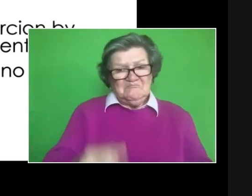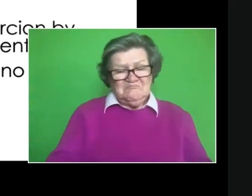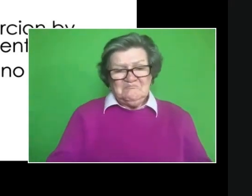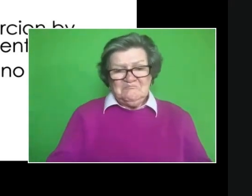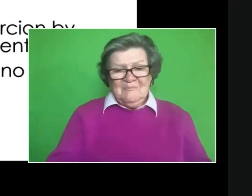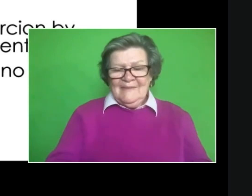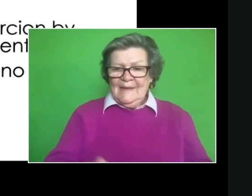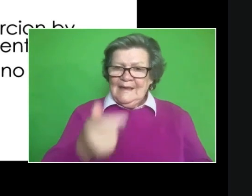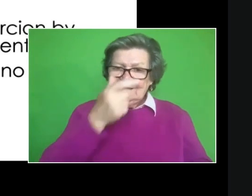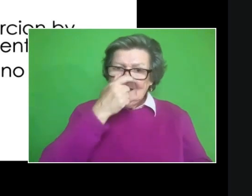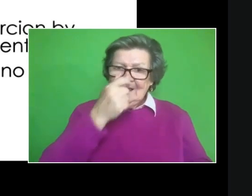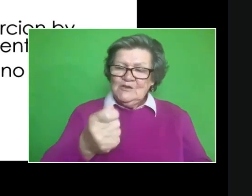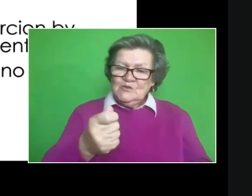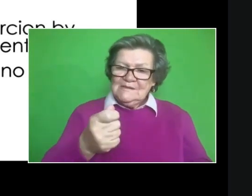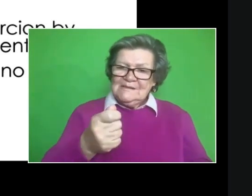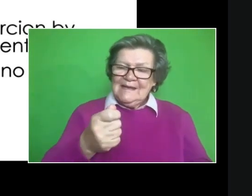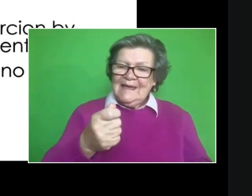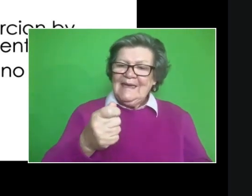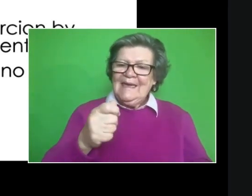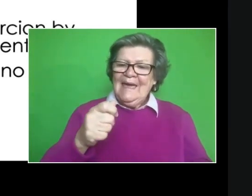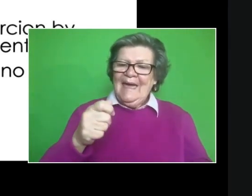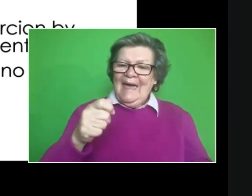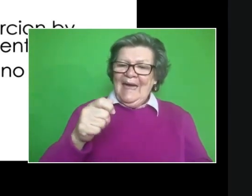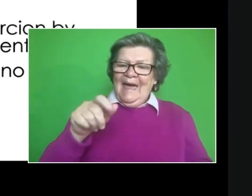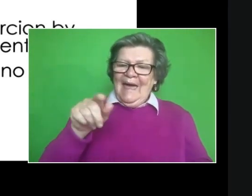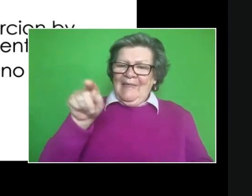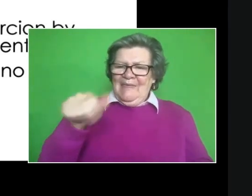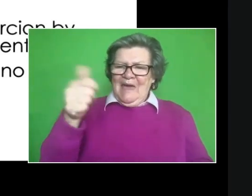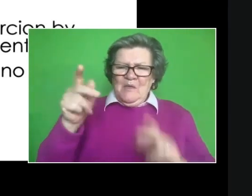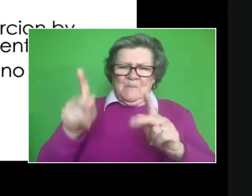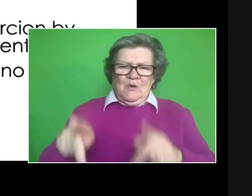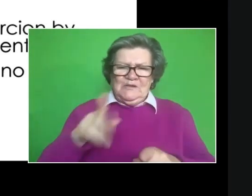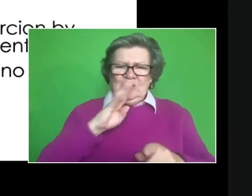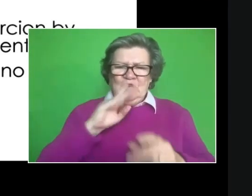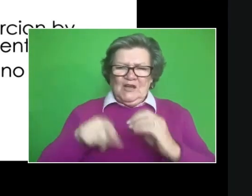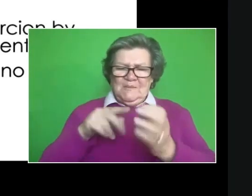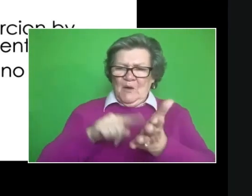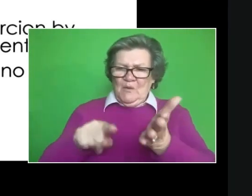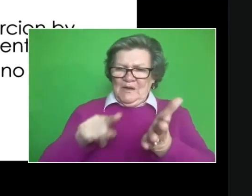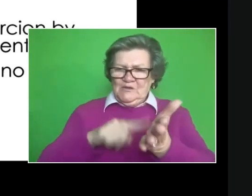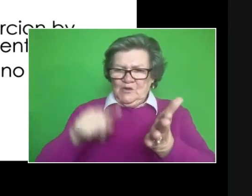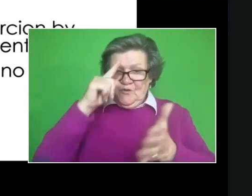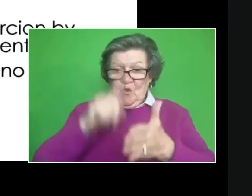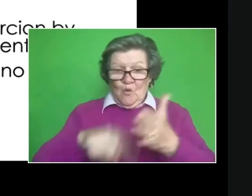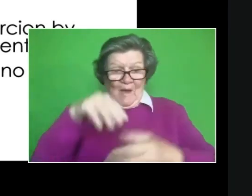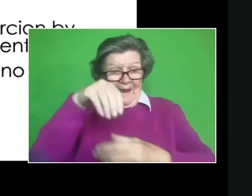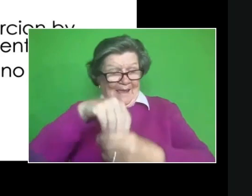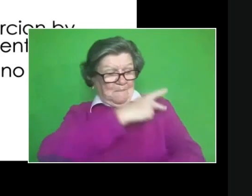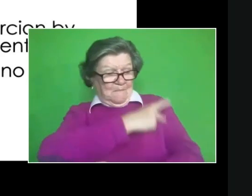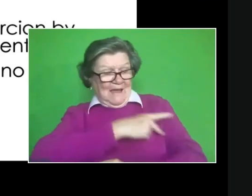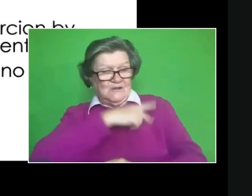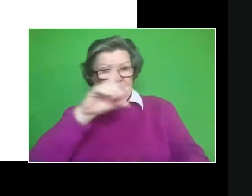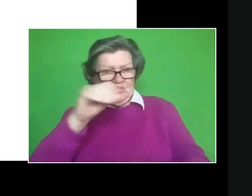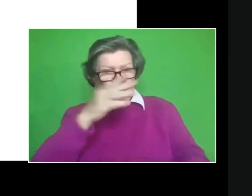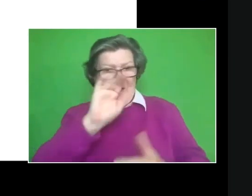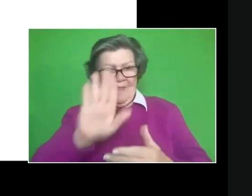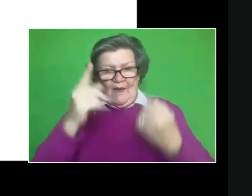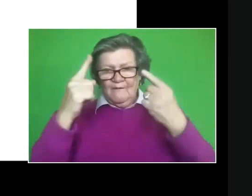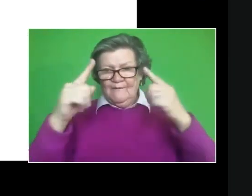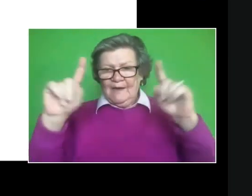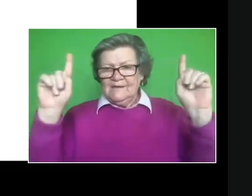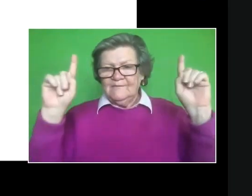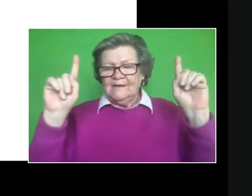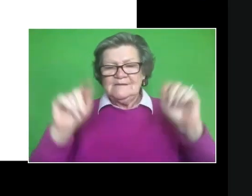that Linehan talks about the lack of research we have for what inpatients do and their effectiveness.